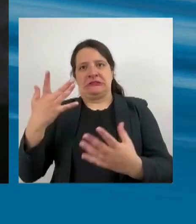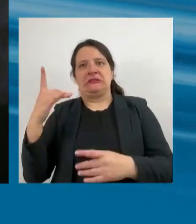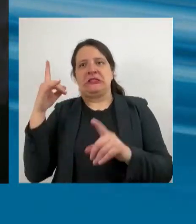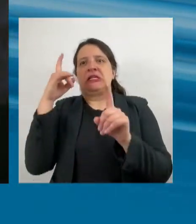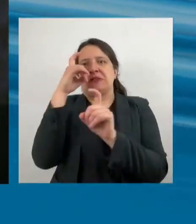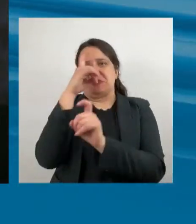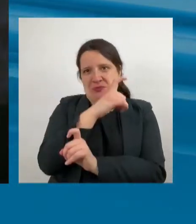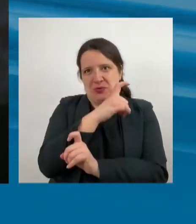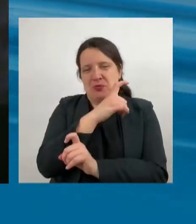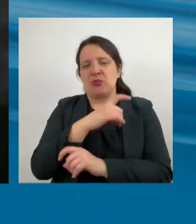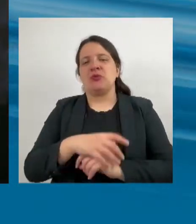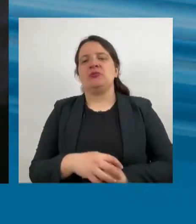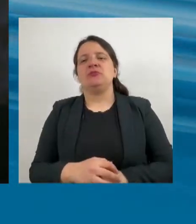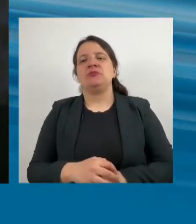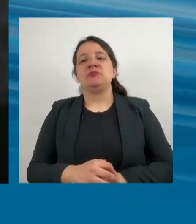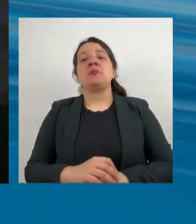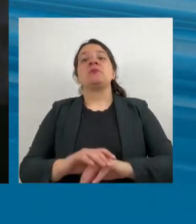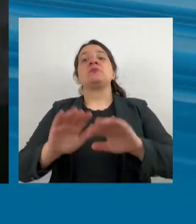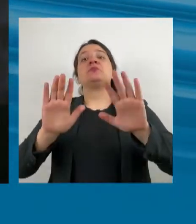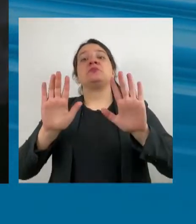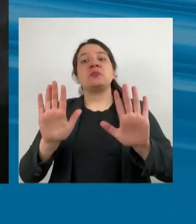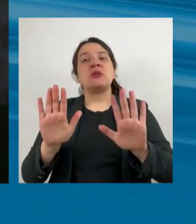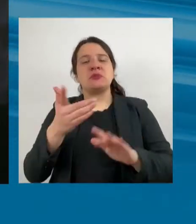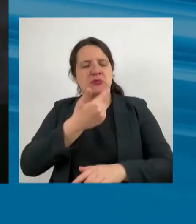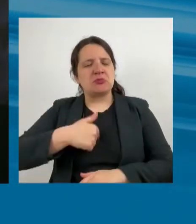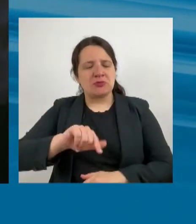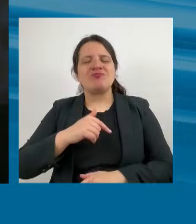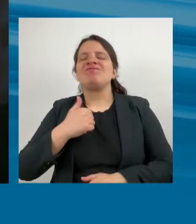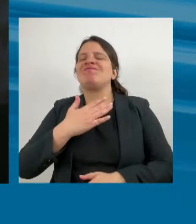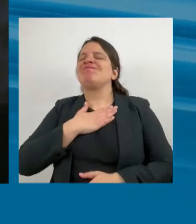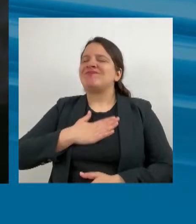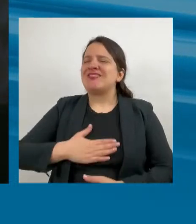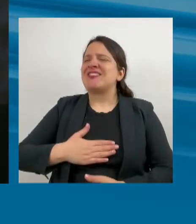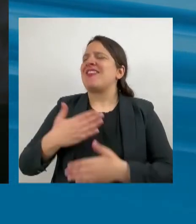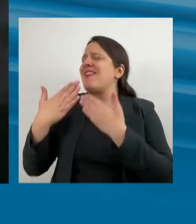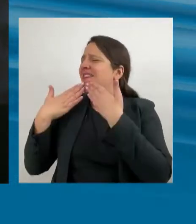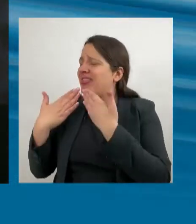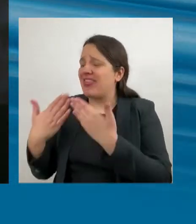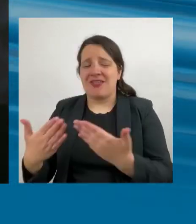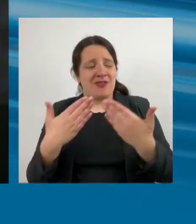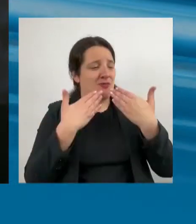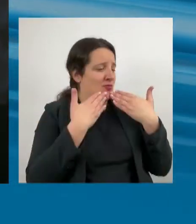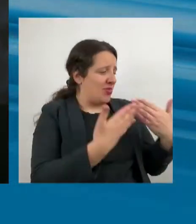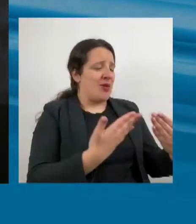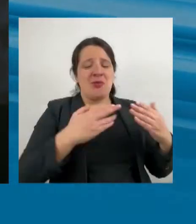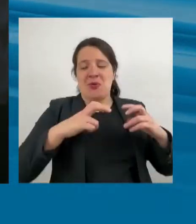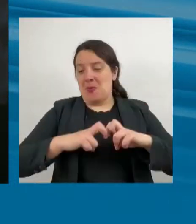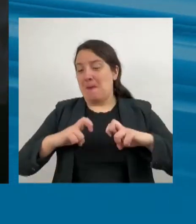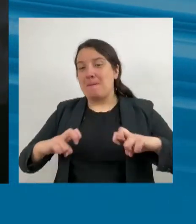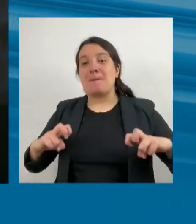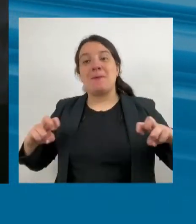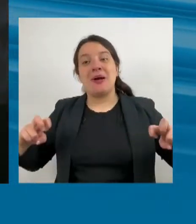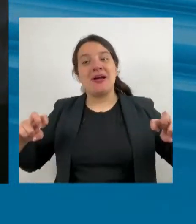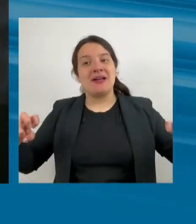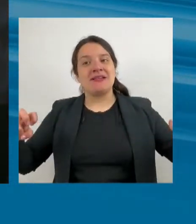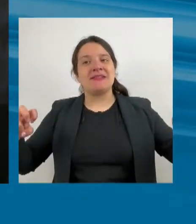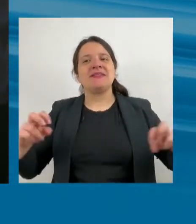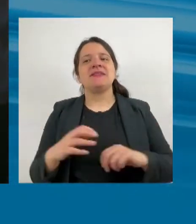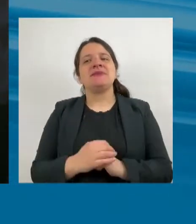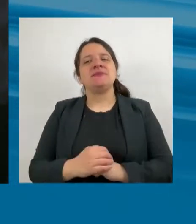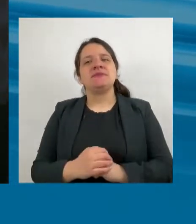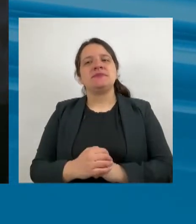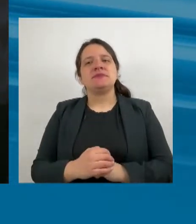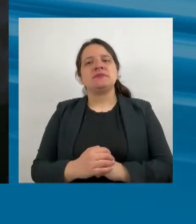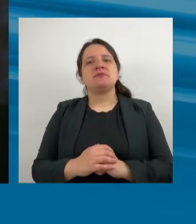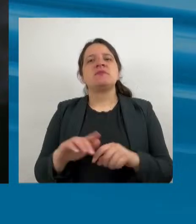unfortunately, we have time constraints. However, I would simply like to congratulate and thank